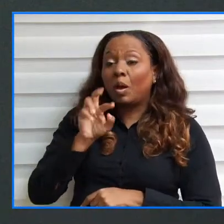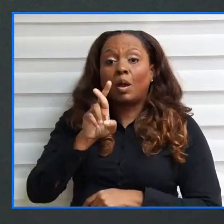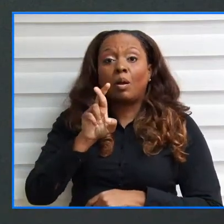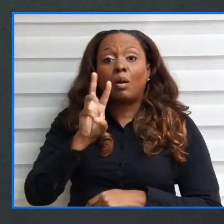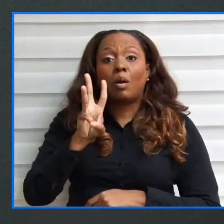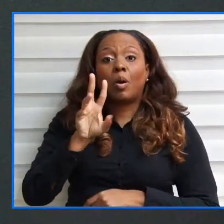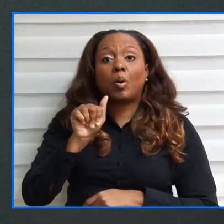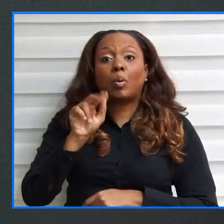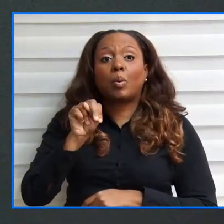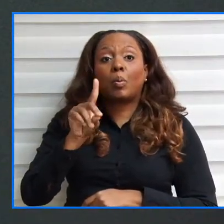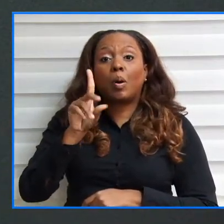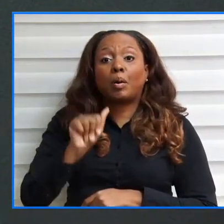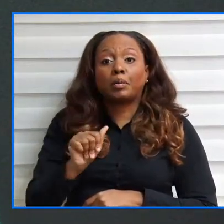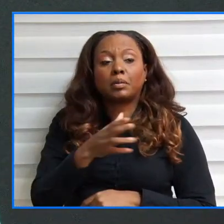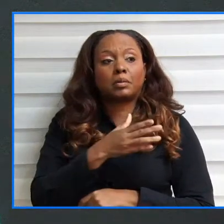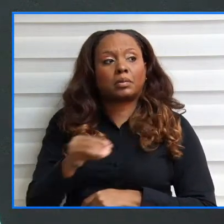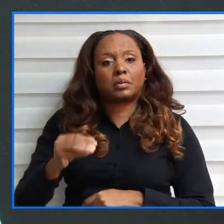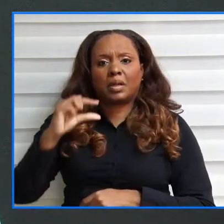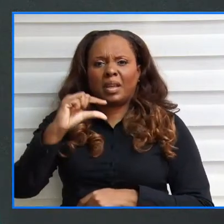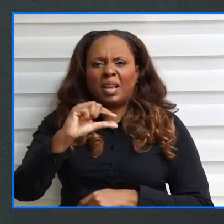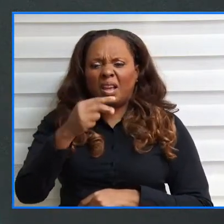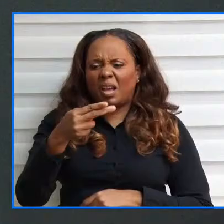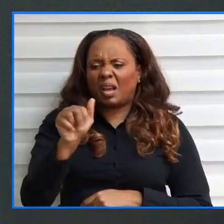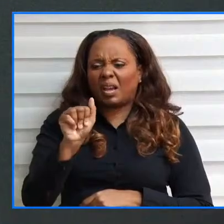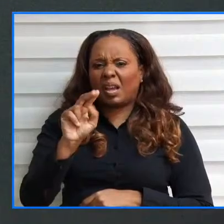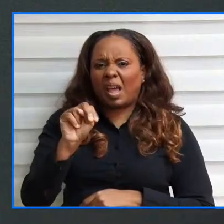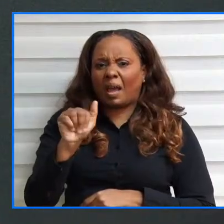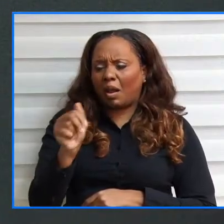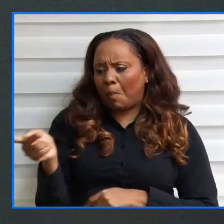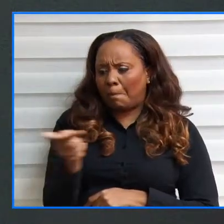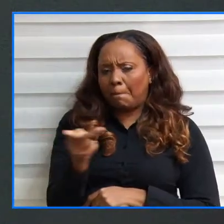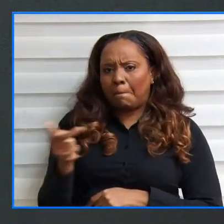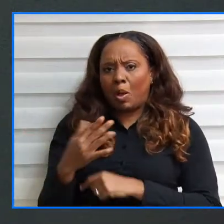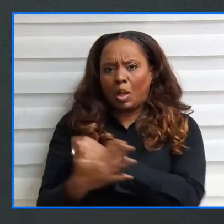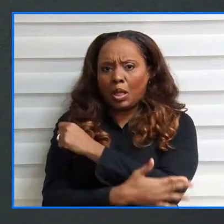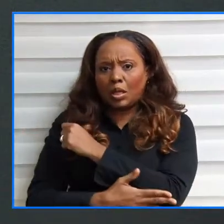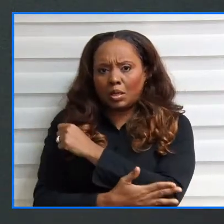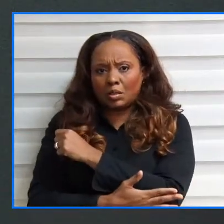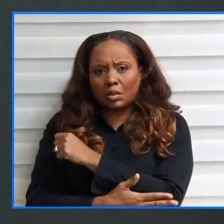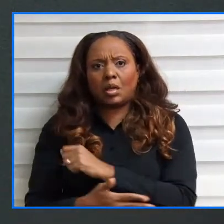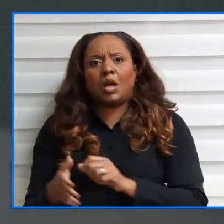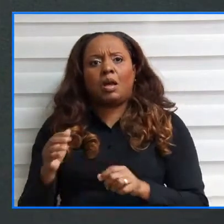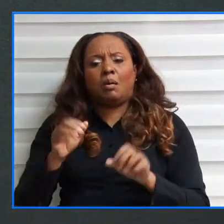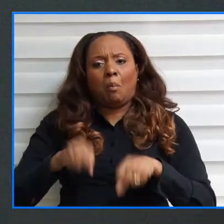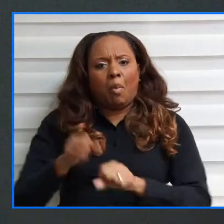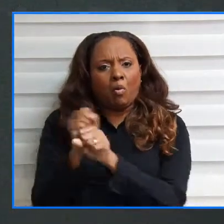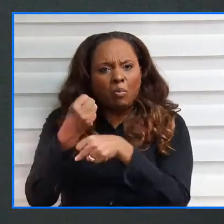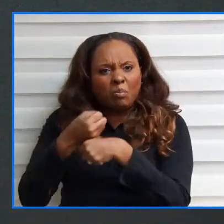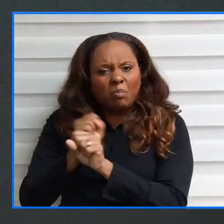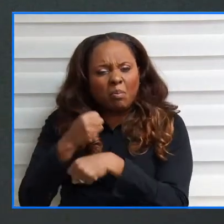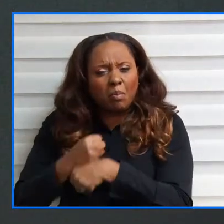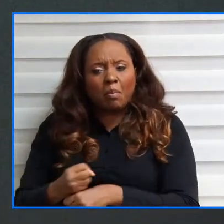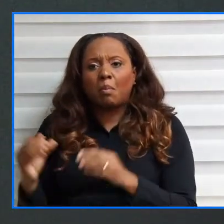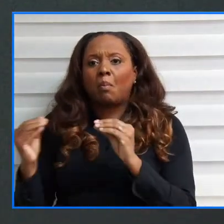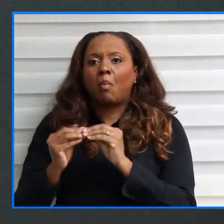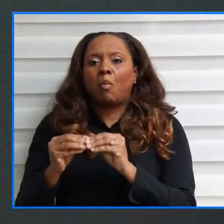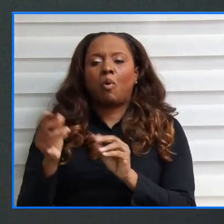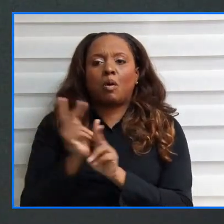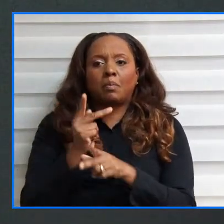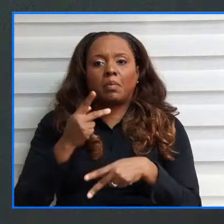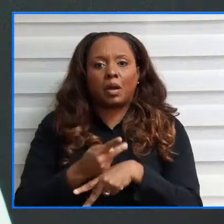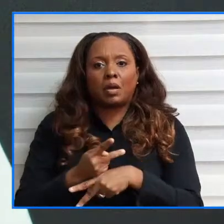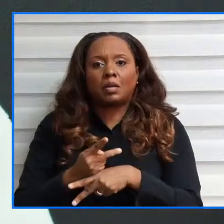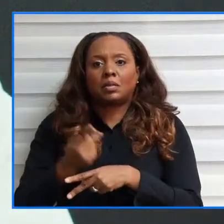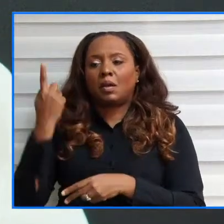of being able to bring greater capacity as well as greater distribution of actual product to the continent